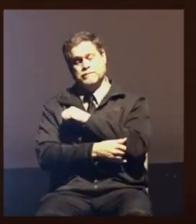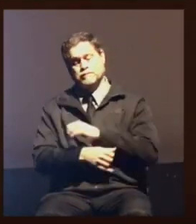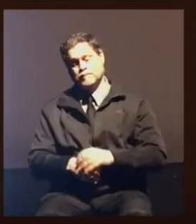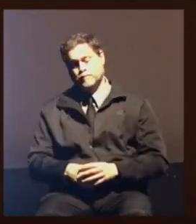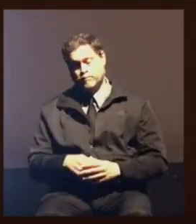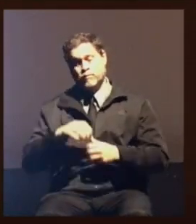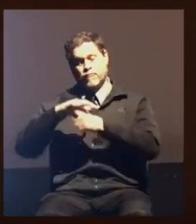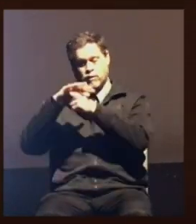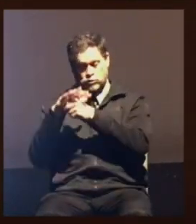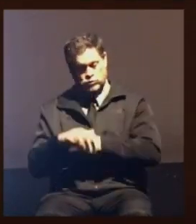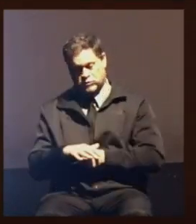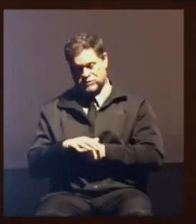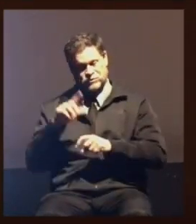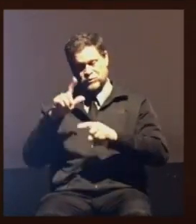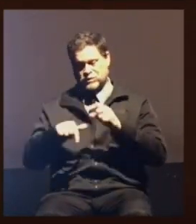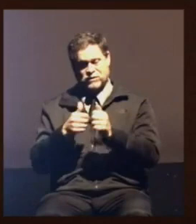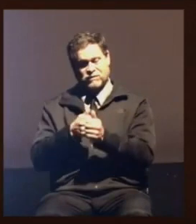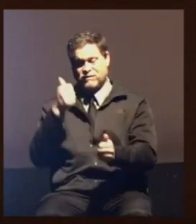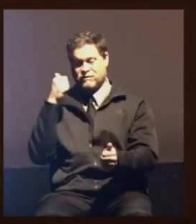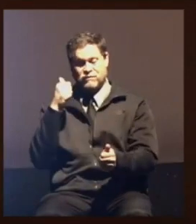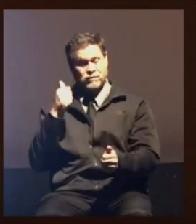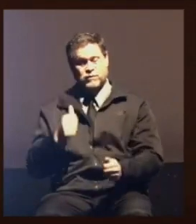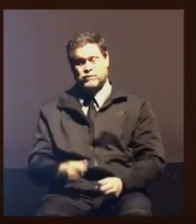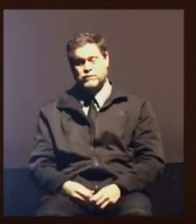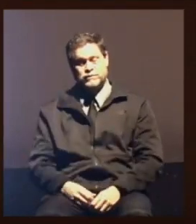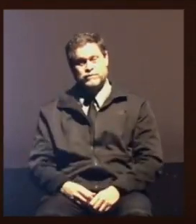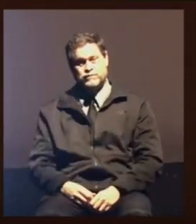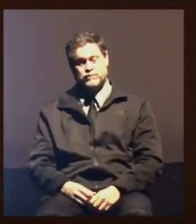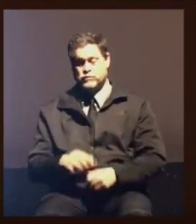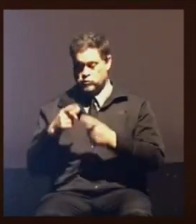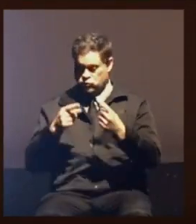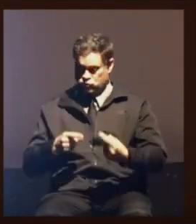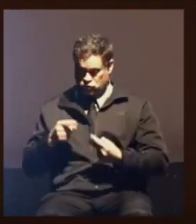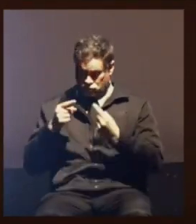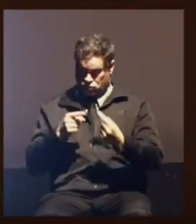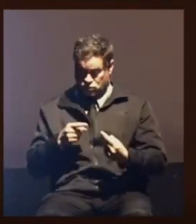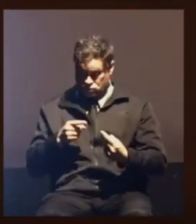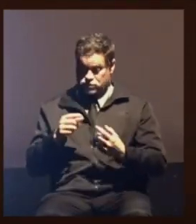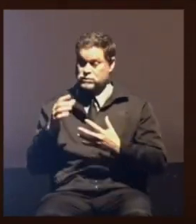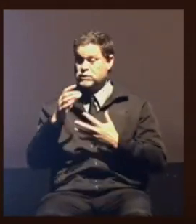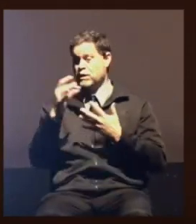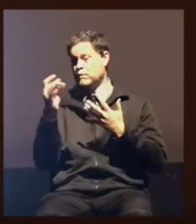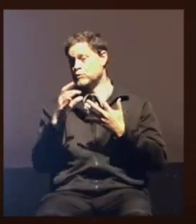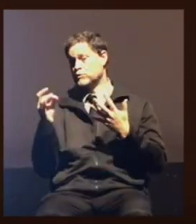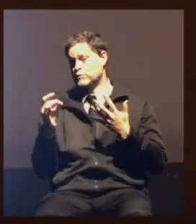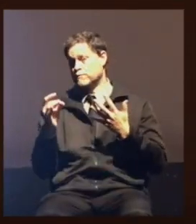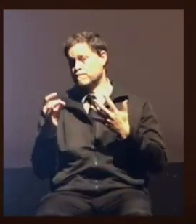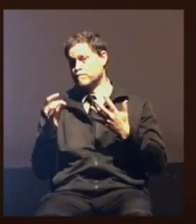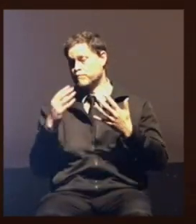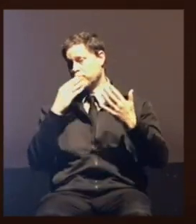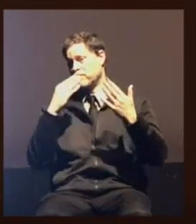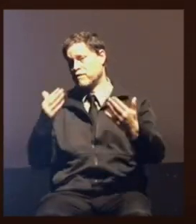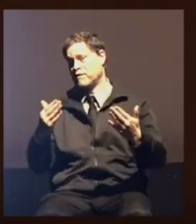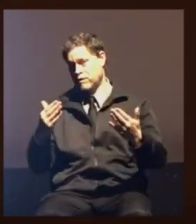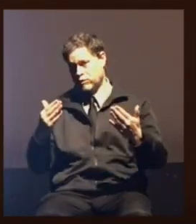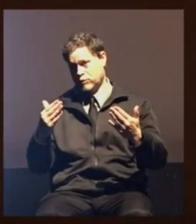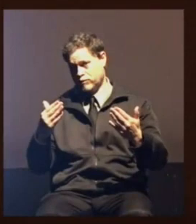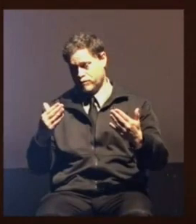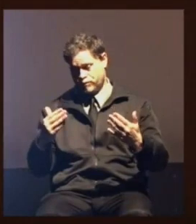The stress is inevitable. The struggle is optional. Thank you for